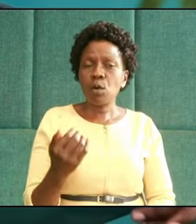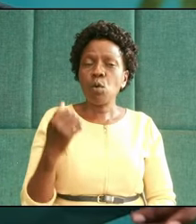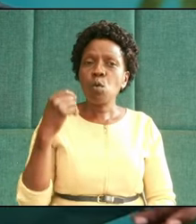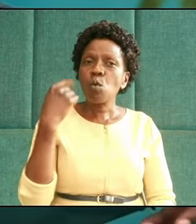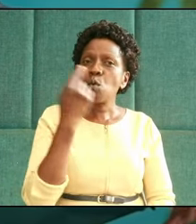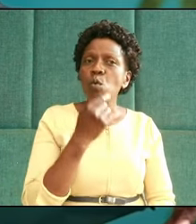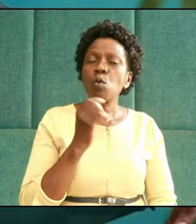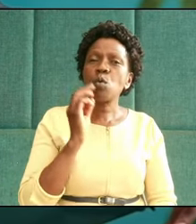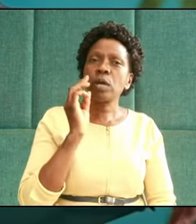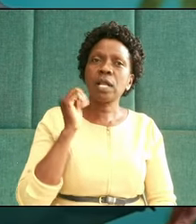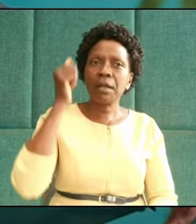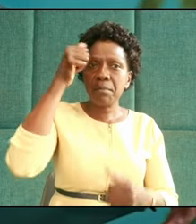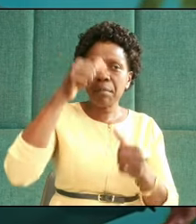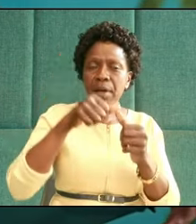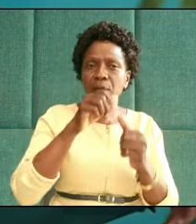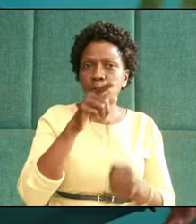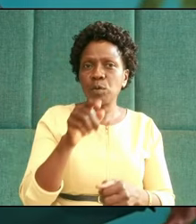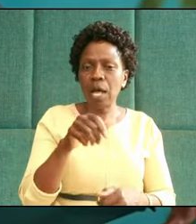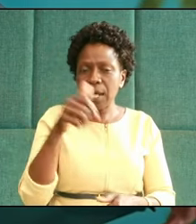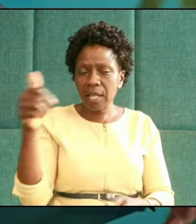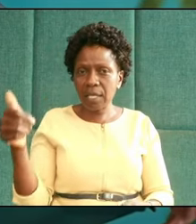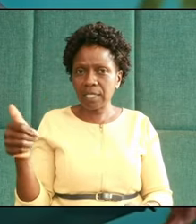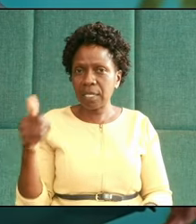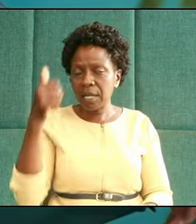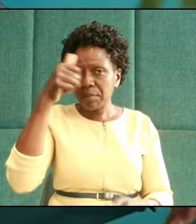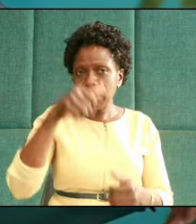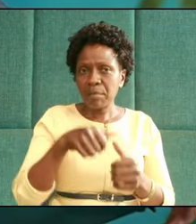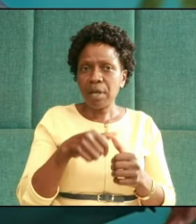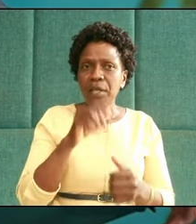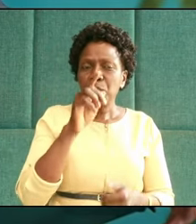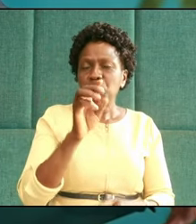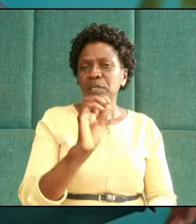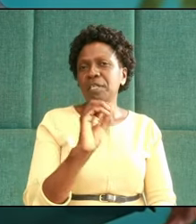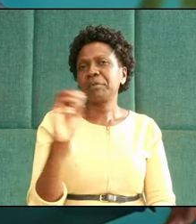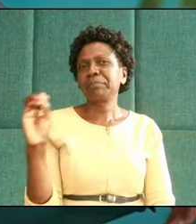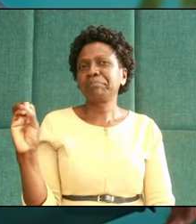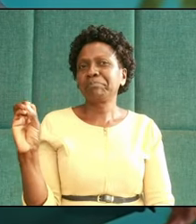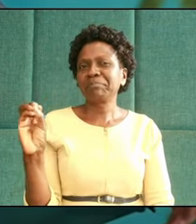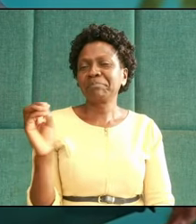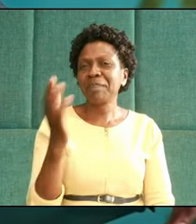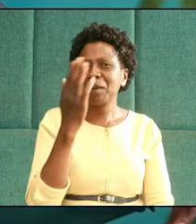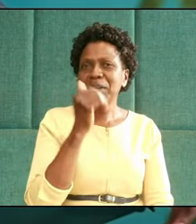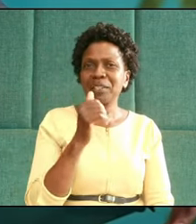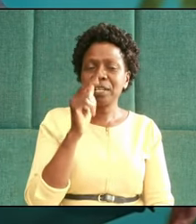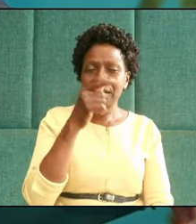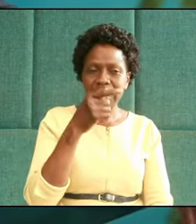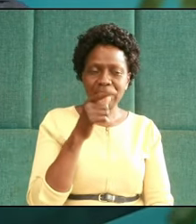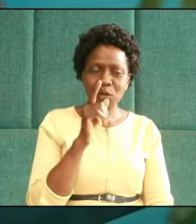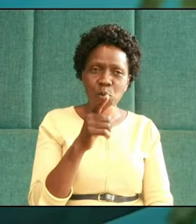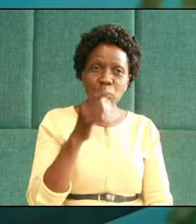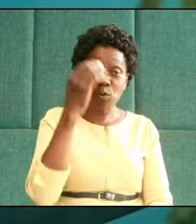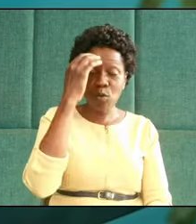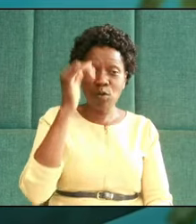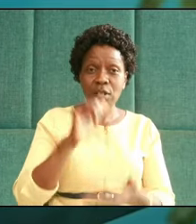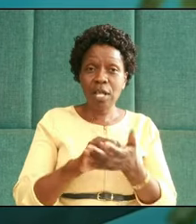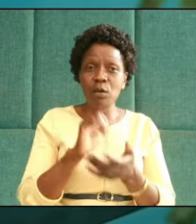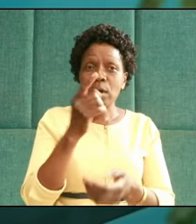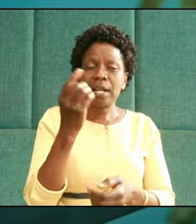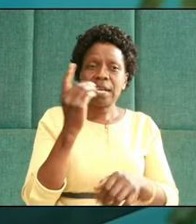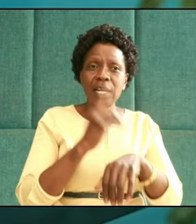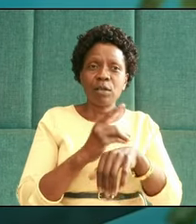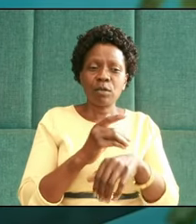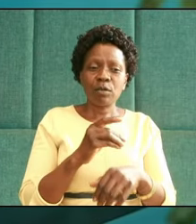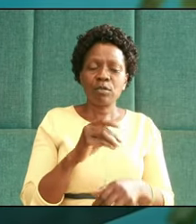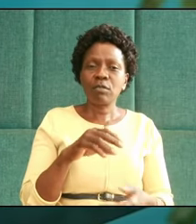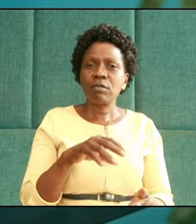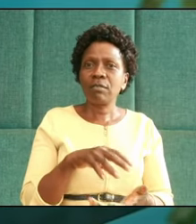you. The others are only escorting. And I want to let you know that one day you'll come and